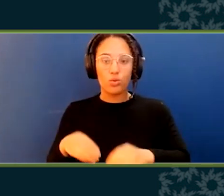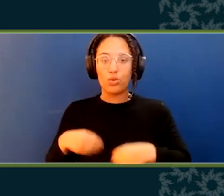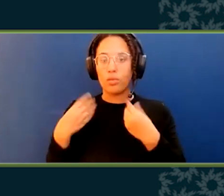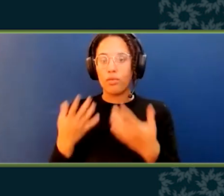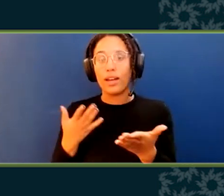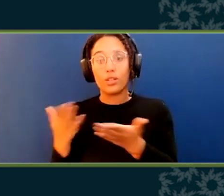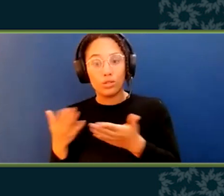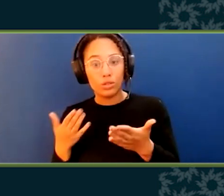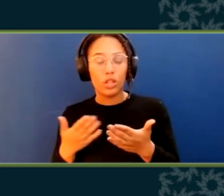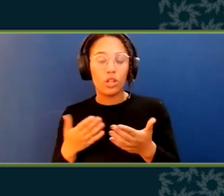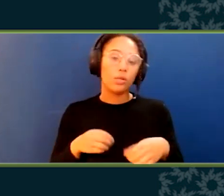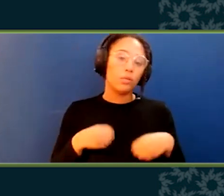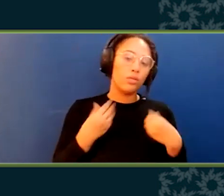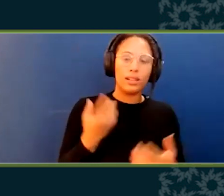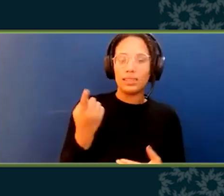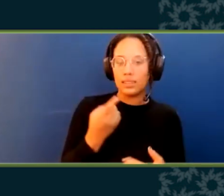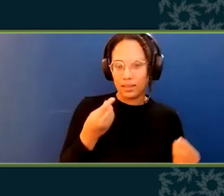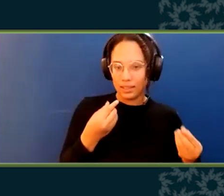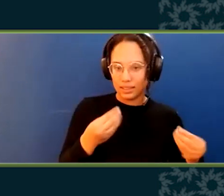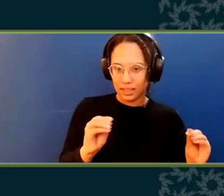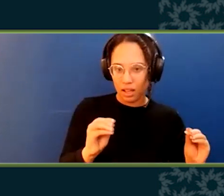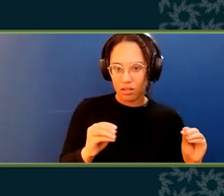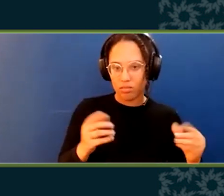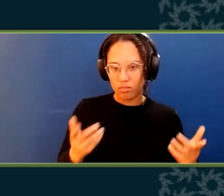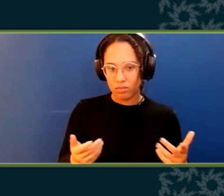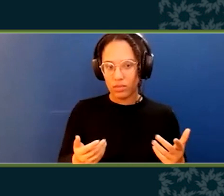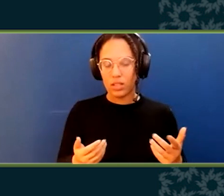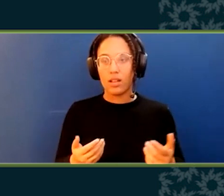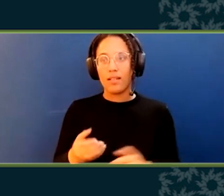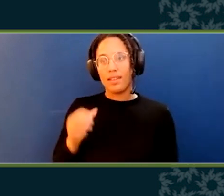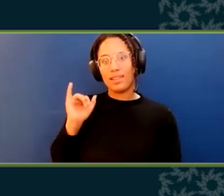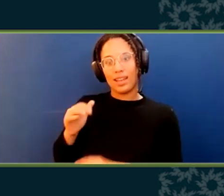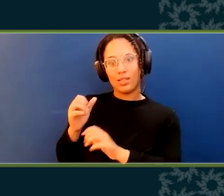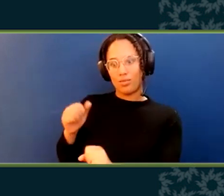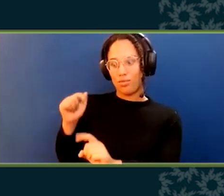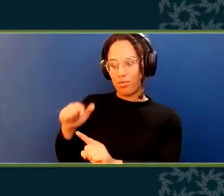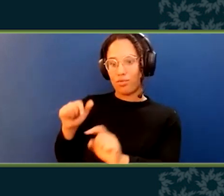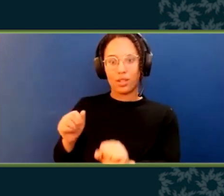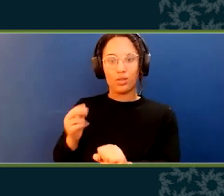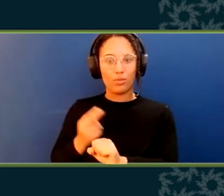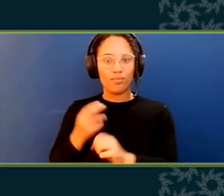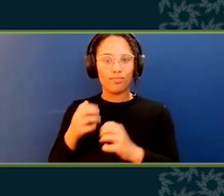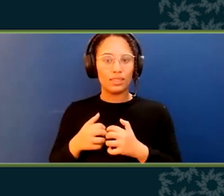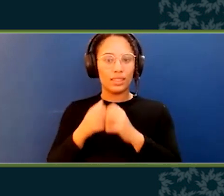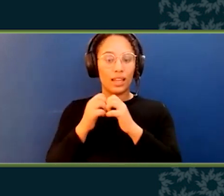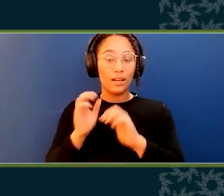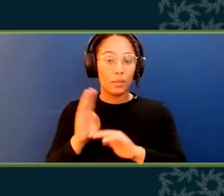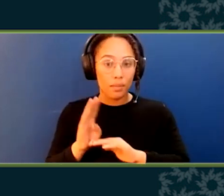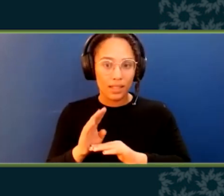good, and it's one where you can then start your own business or go into entrepreneurship or whatever that route